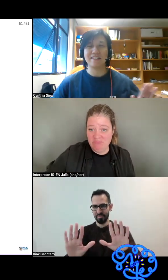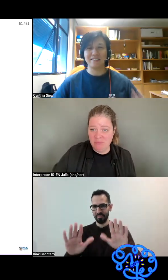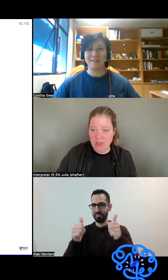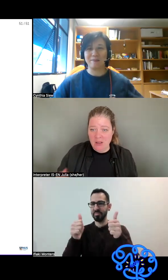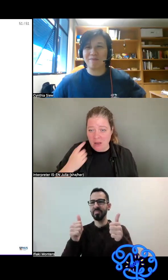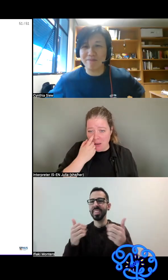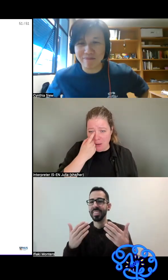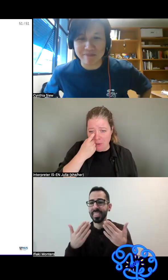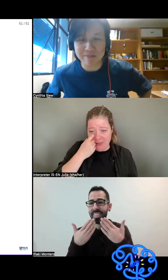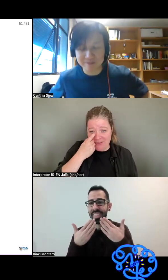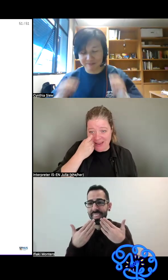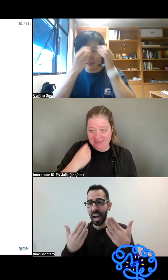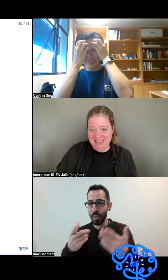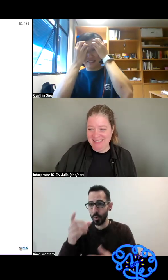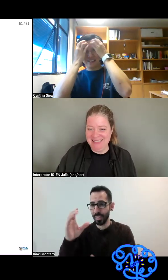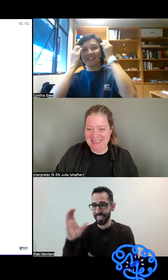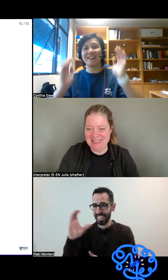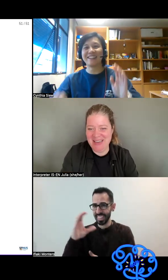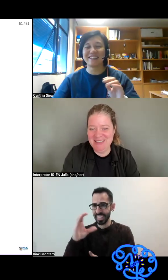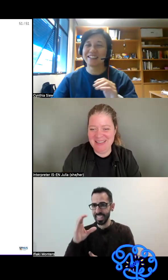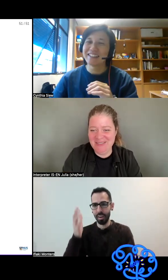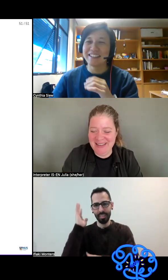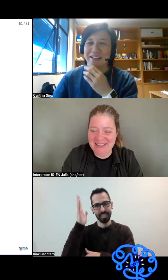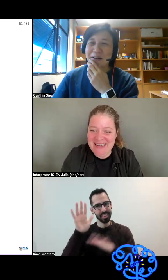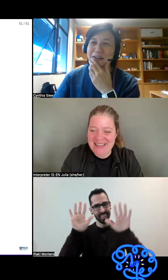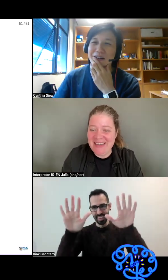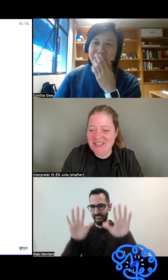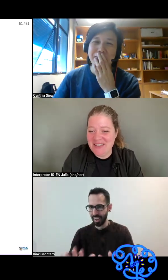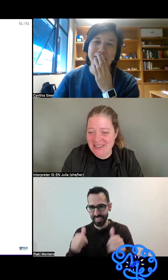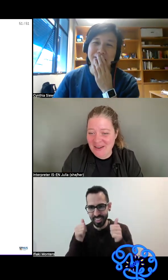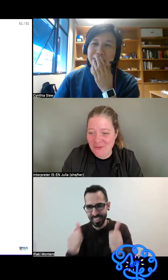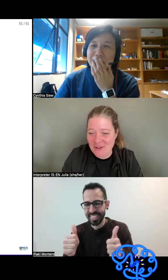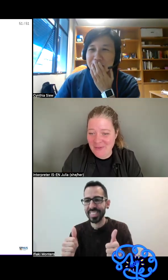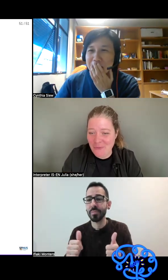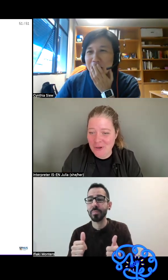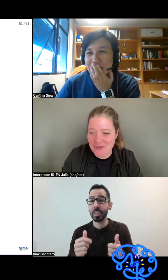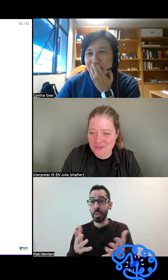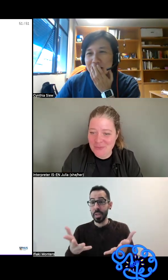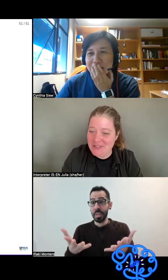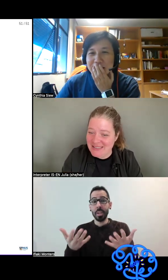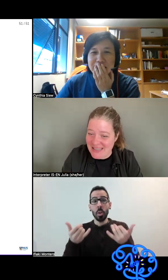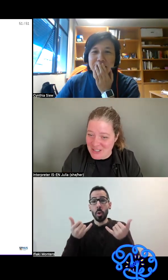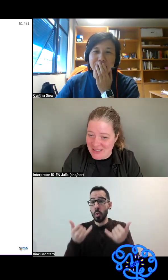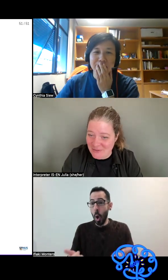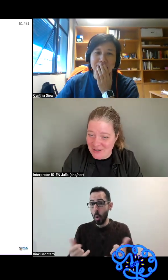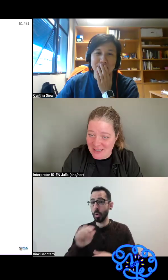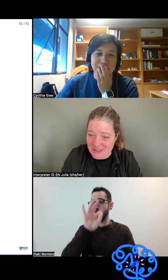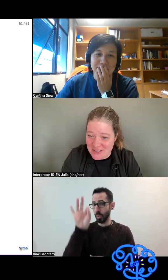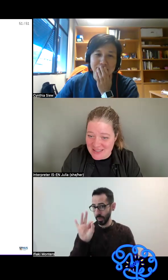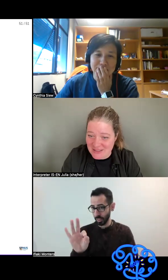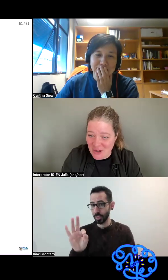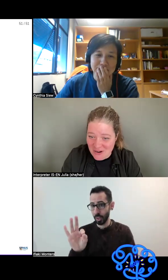Okay, Oh, that's fine. That's okay. fine. You can leave it there. Thank you, Cynthia, for that wonderful presentation and